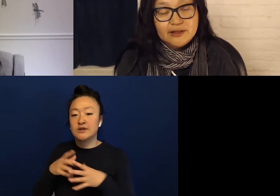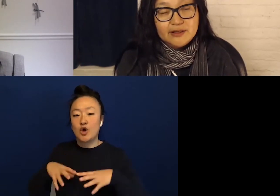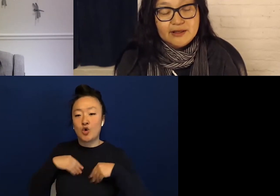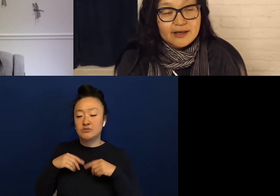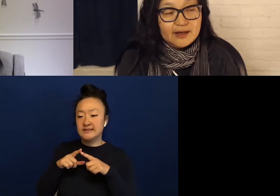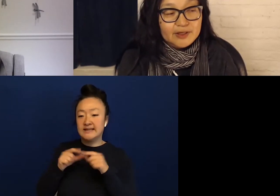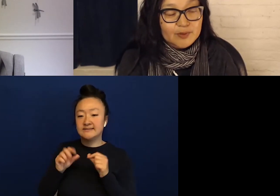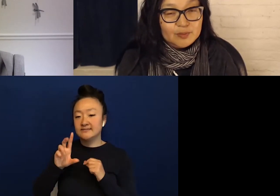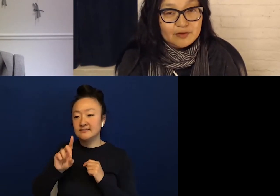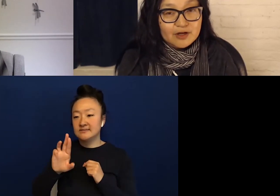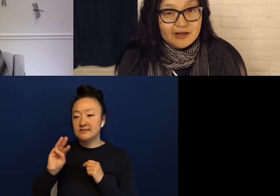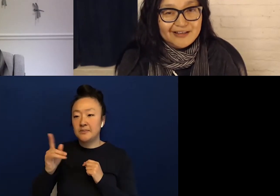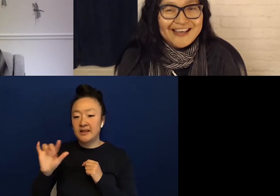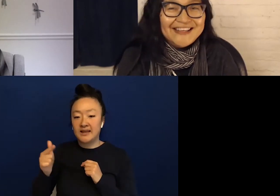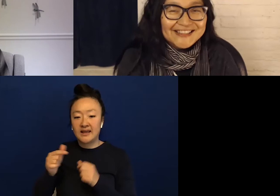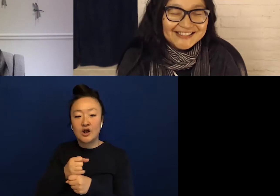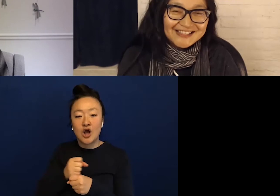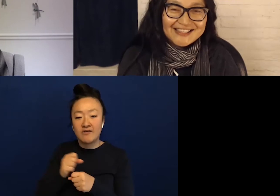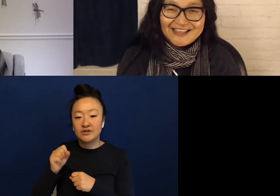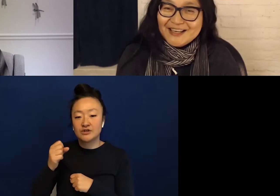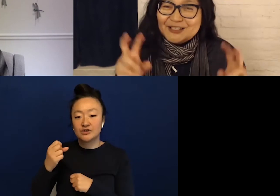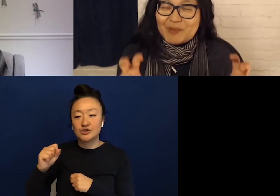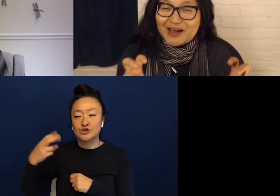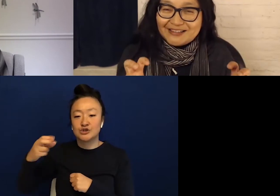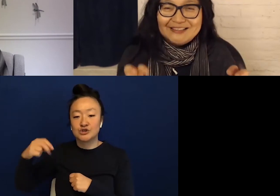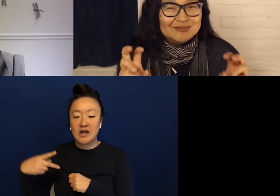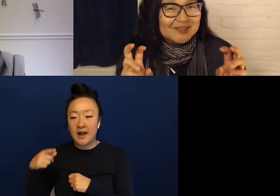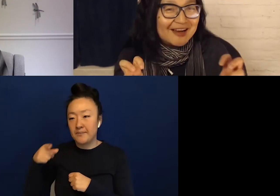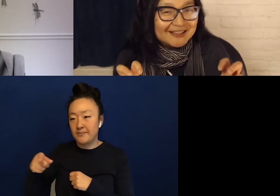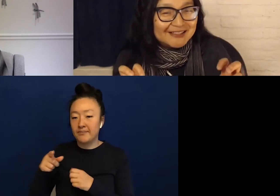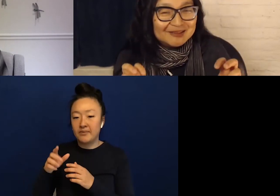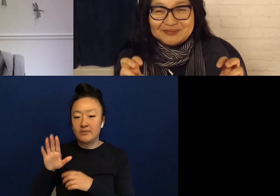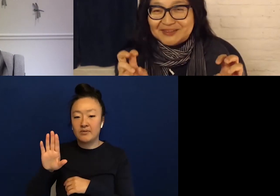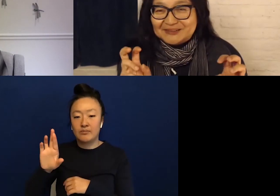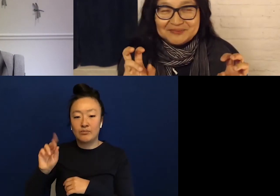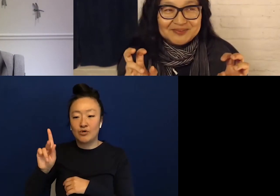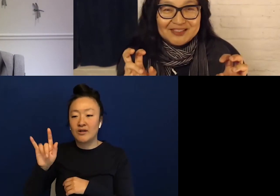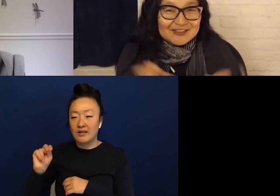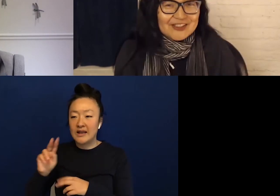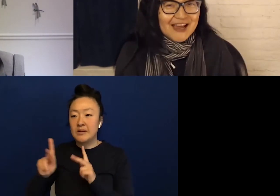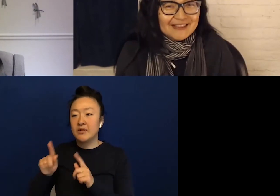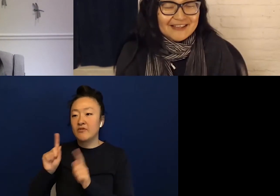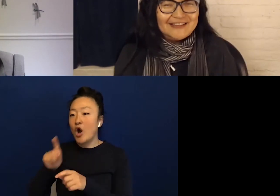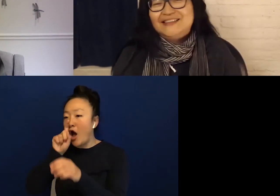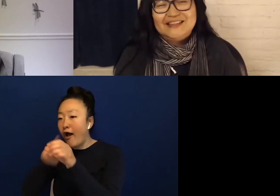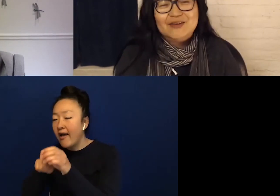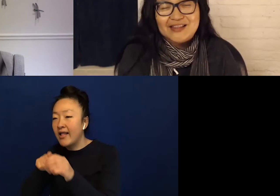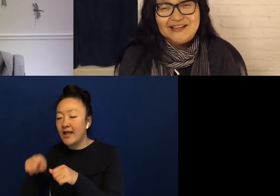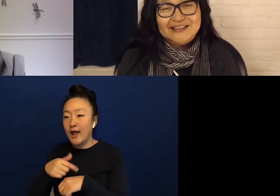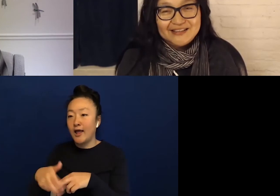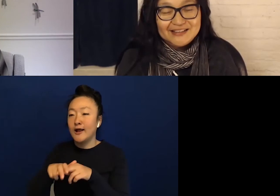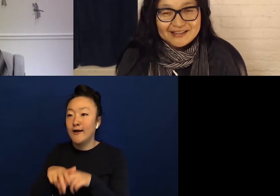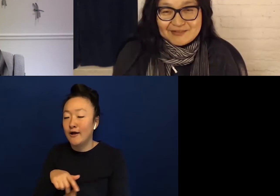Brooklyn. How Mhm. many people have gone and, as they say, spied on him, stalked him, just sat there